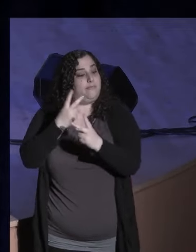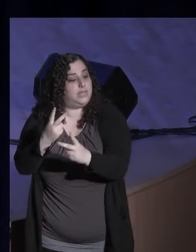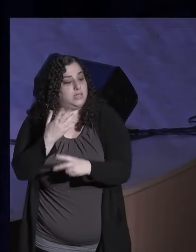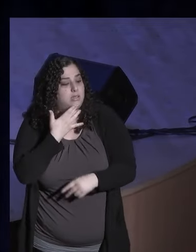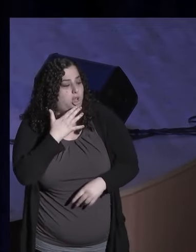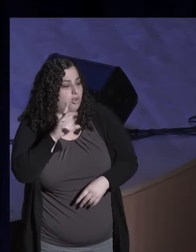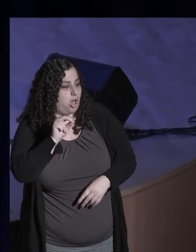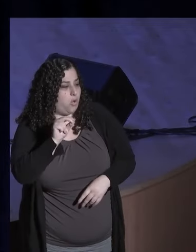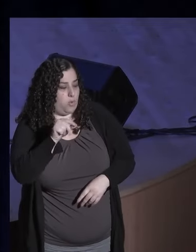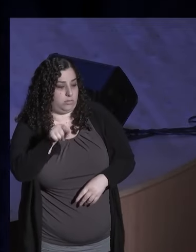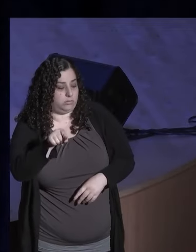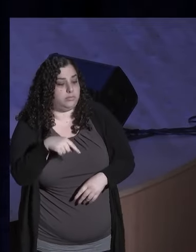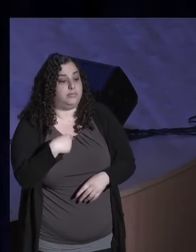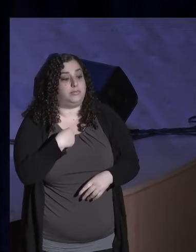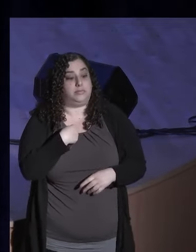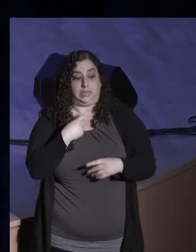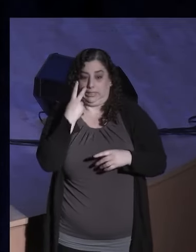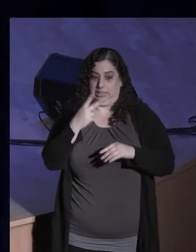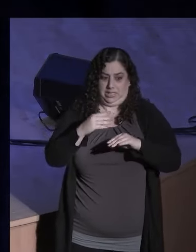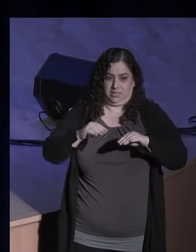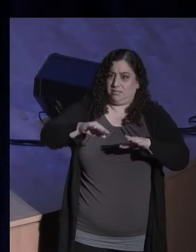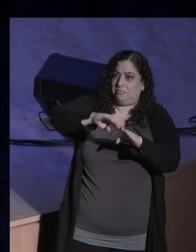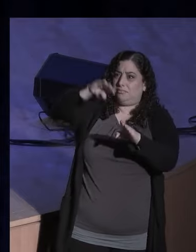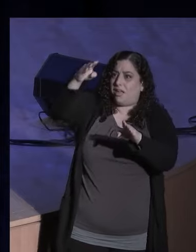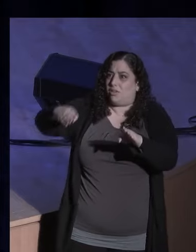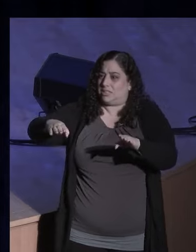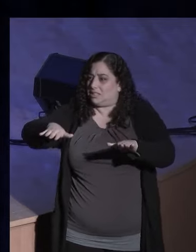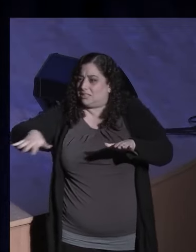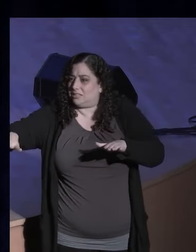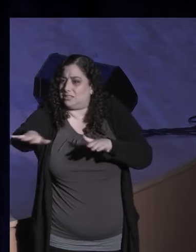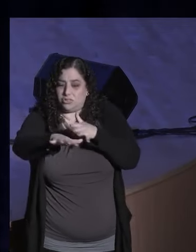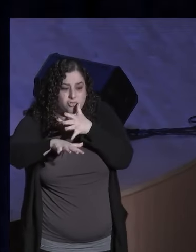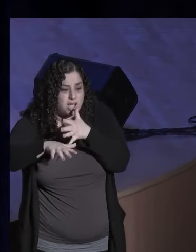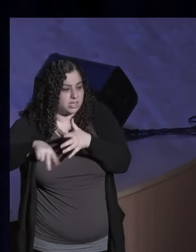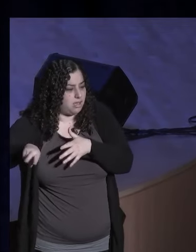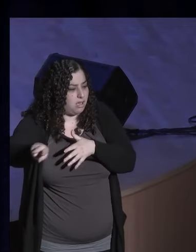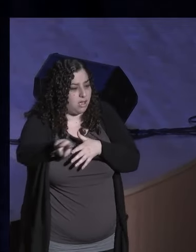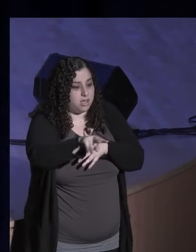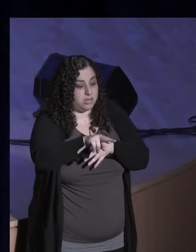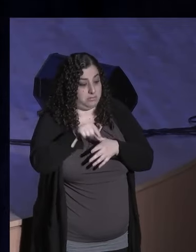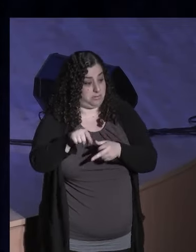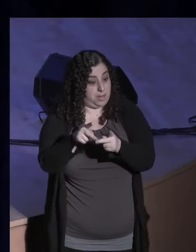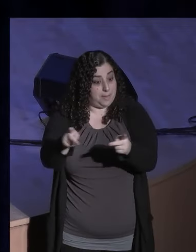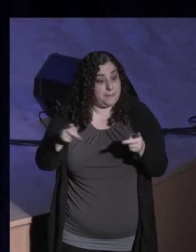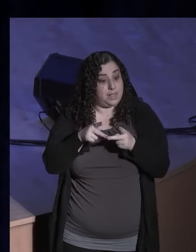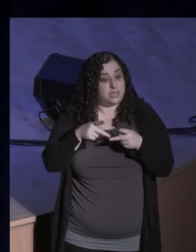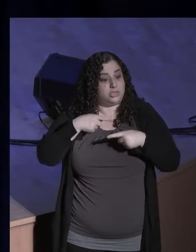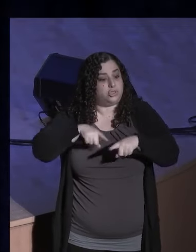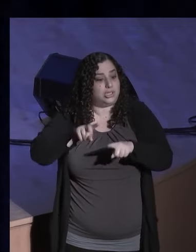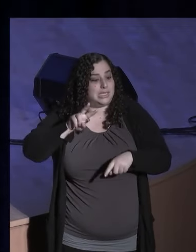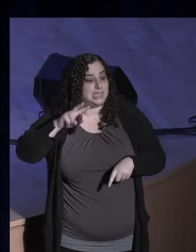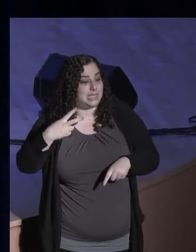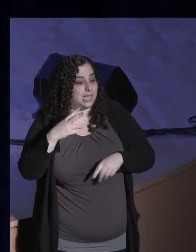was an incredibly moving day, and the power of that place is amplified because it's just a few miles from the site